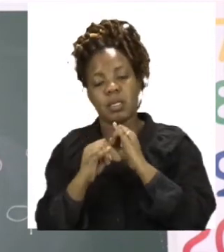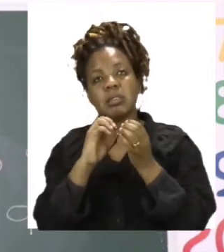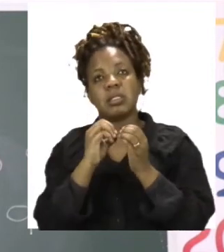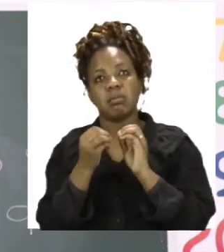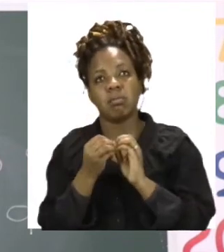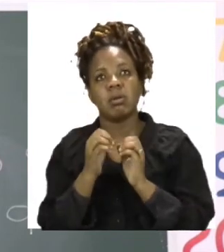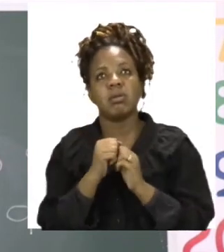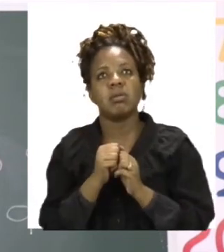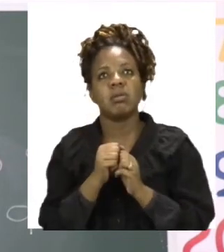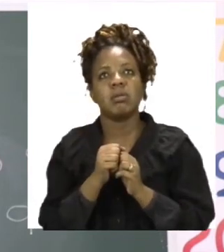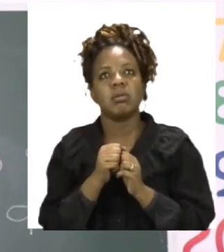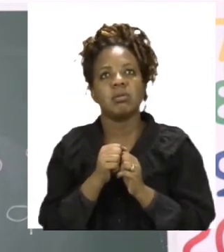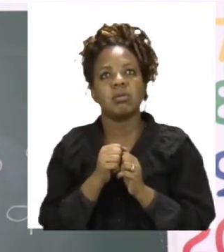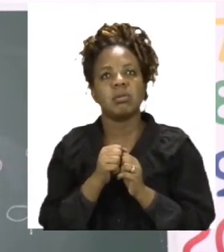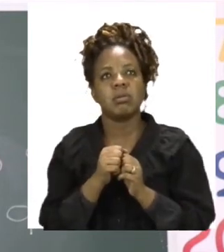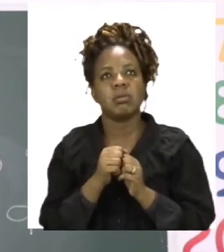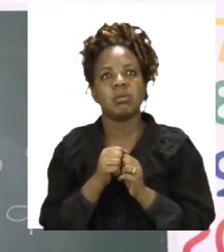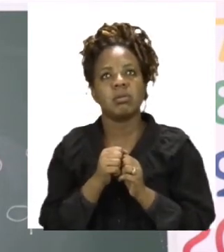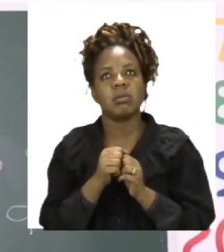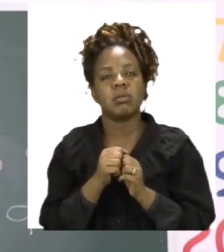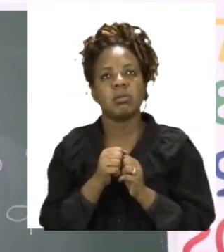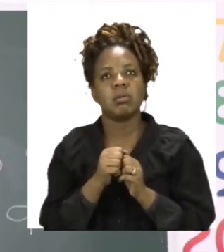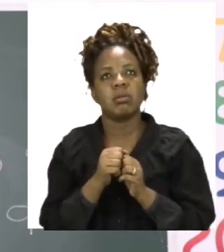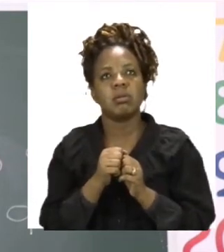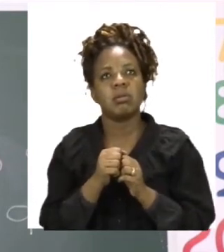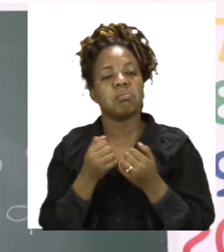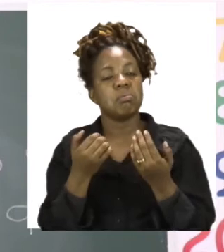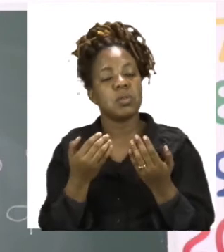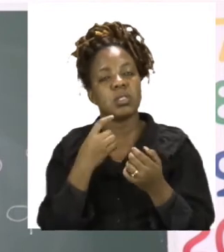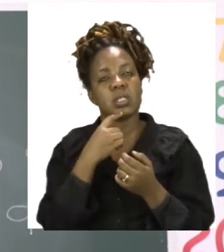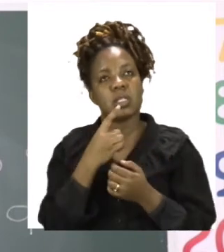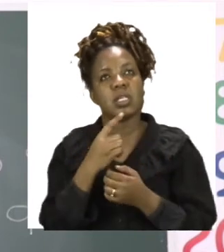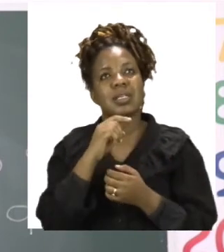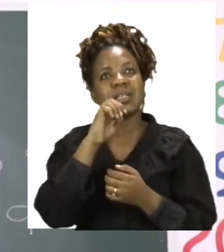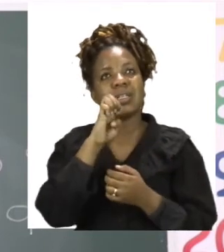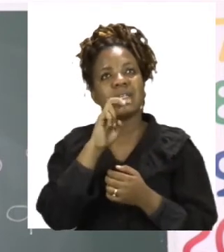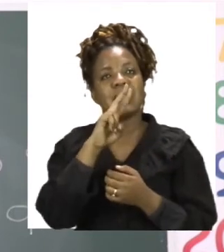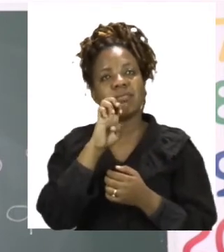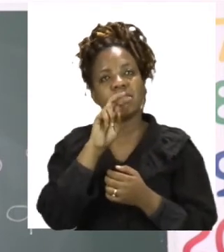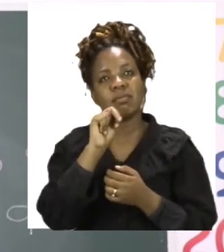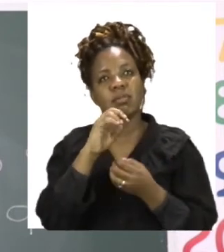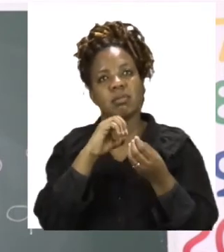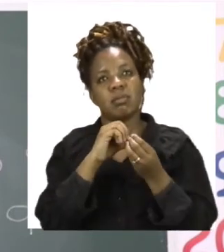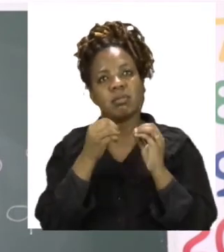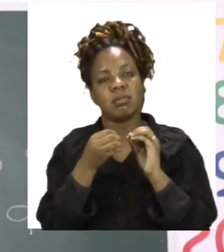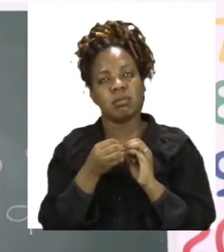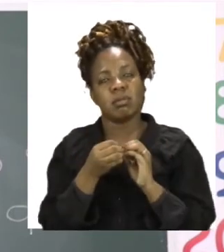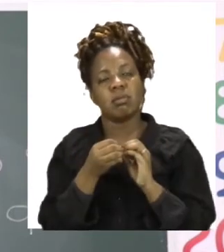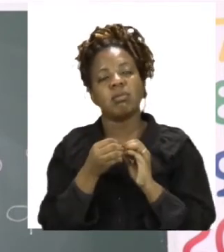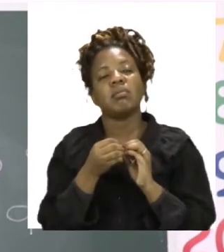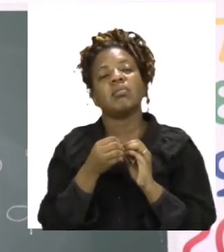So if we want to say that this is an even number, we focus on